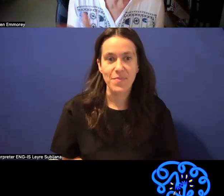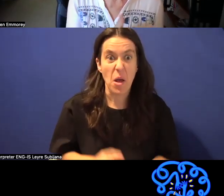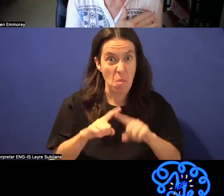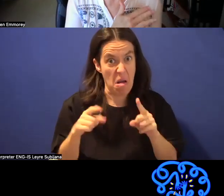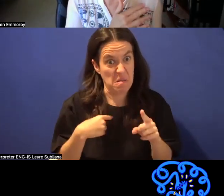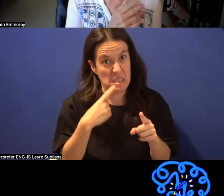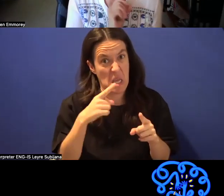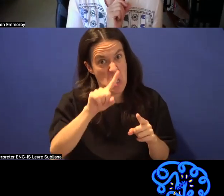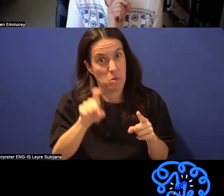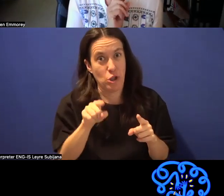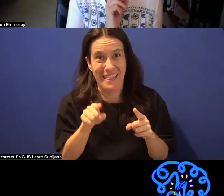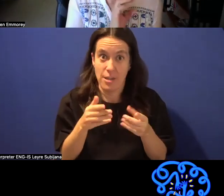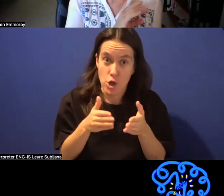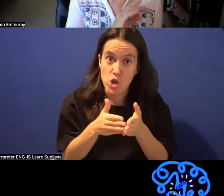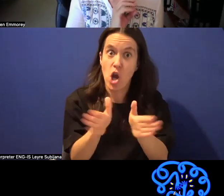general. Does it